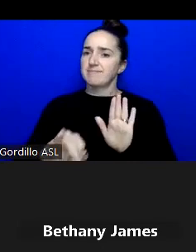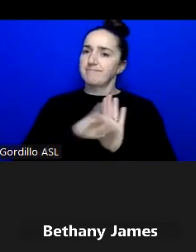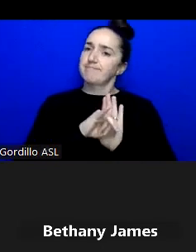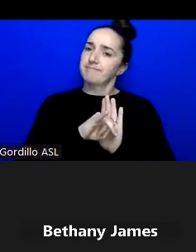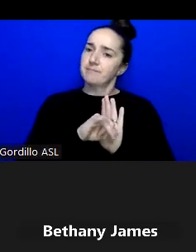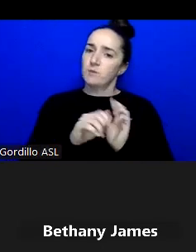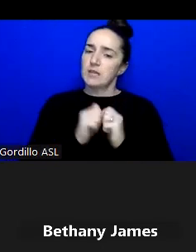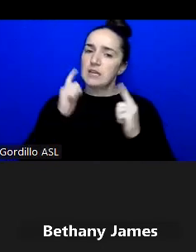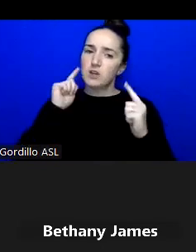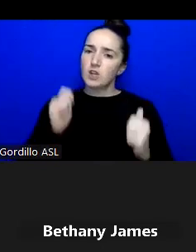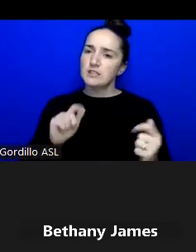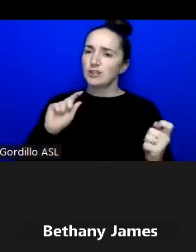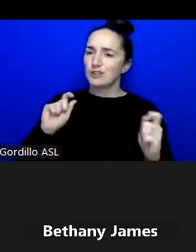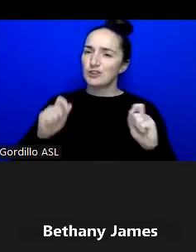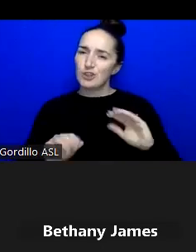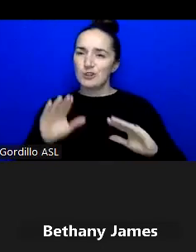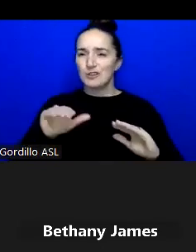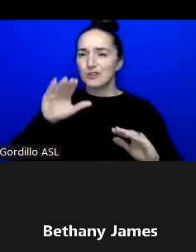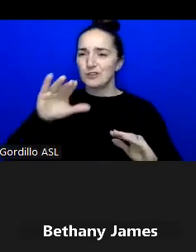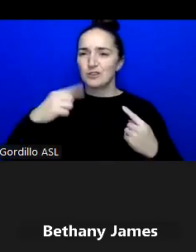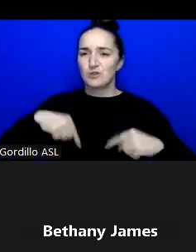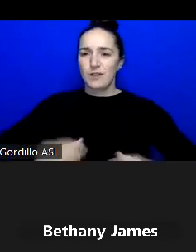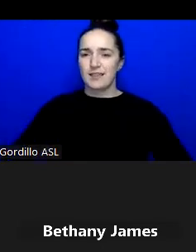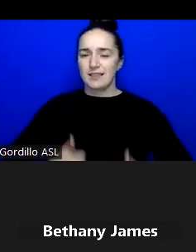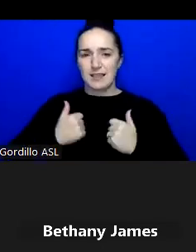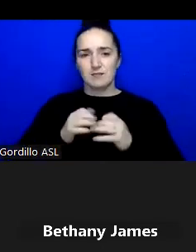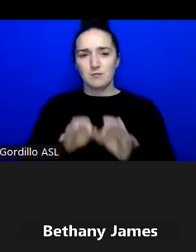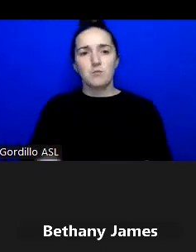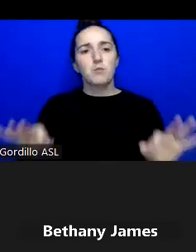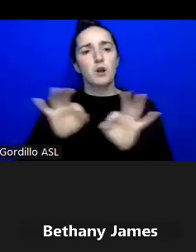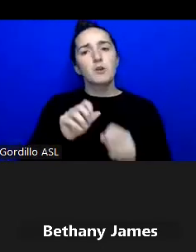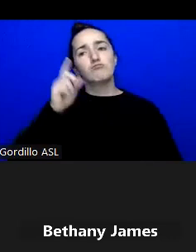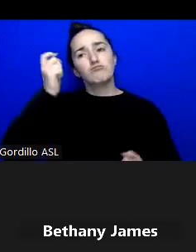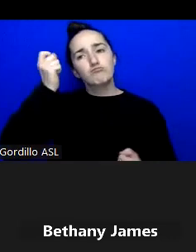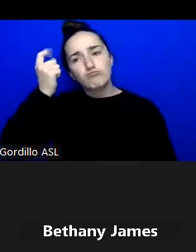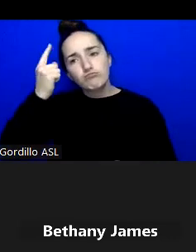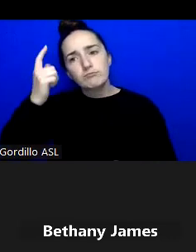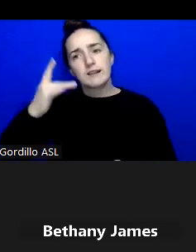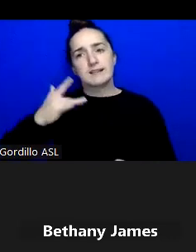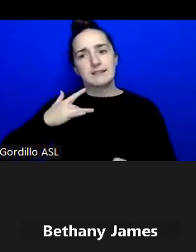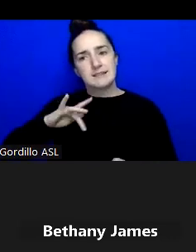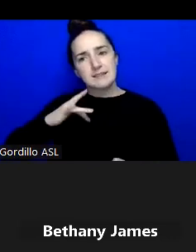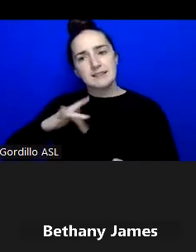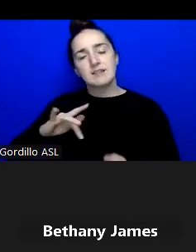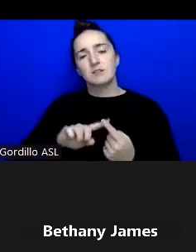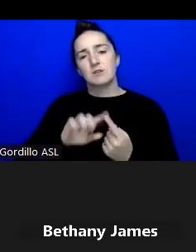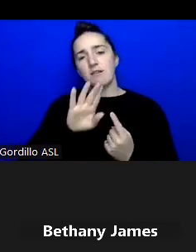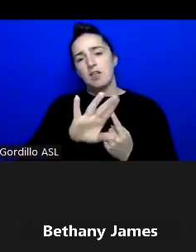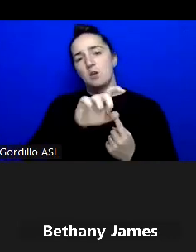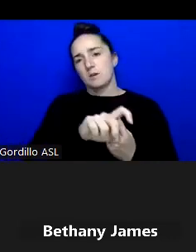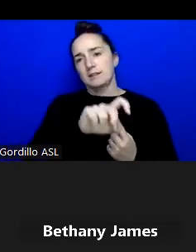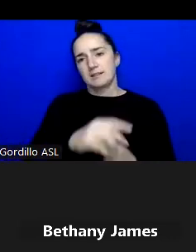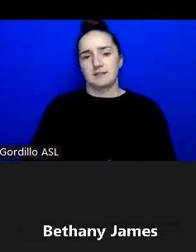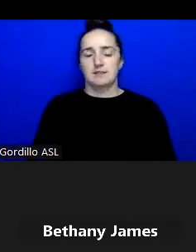to be sensitive to how they identify and what they feel is going to be the best to meet their needs. When we think about somebody